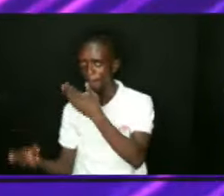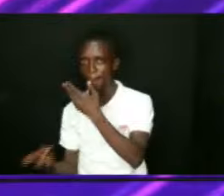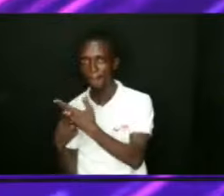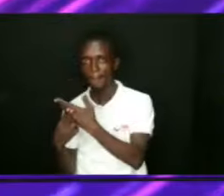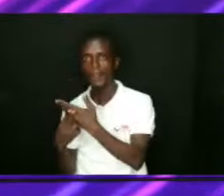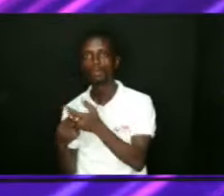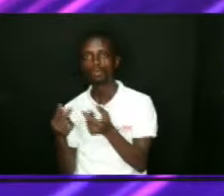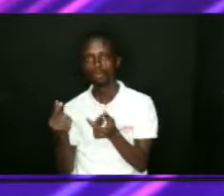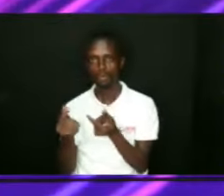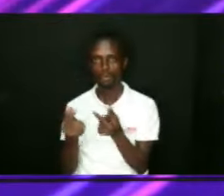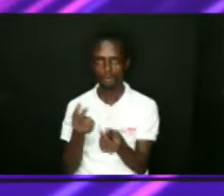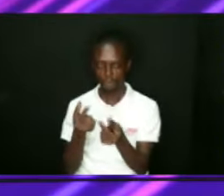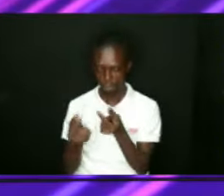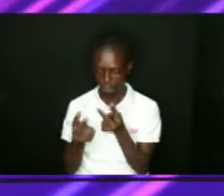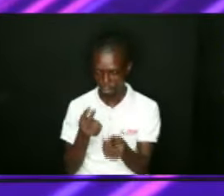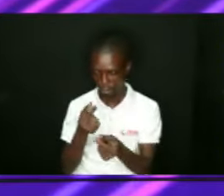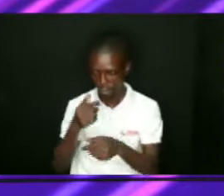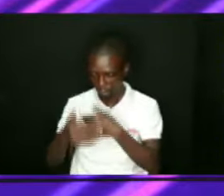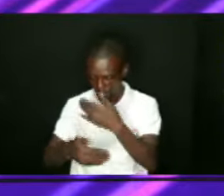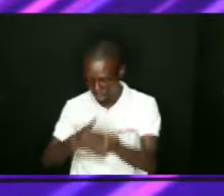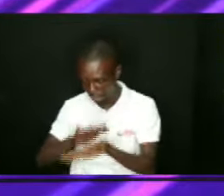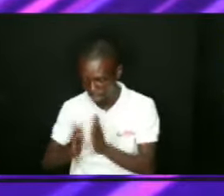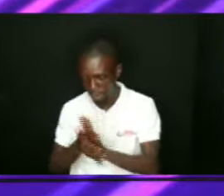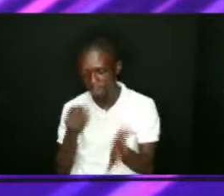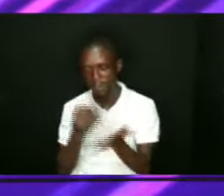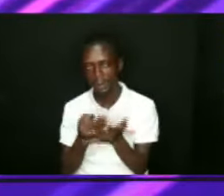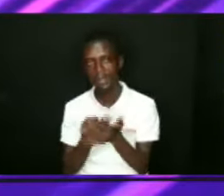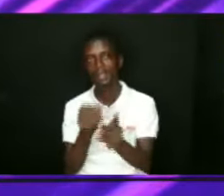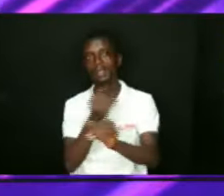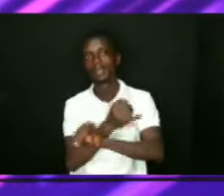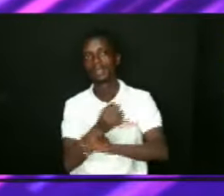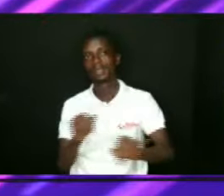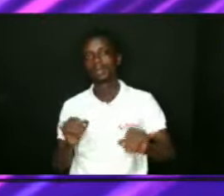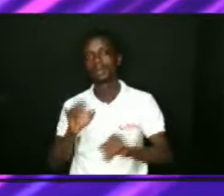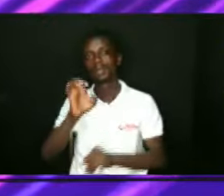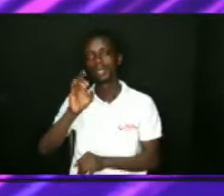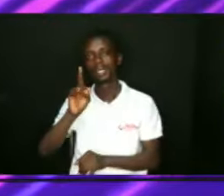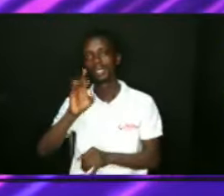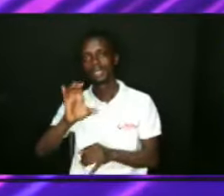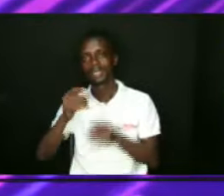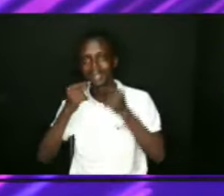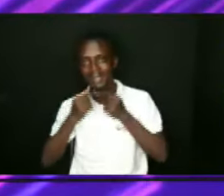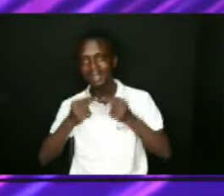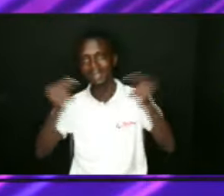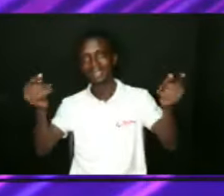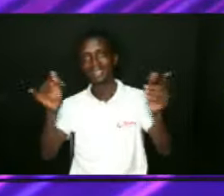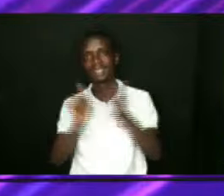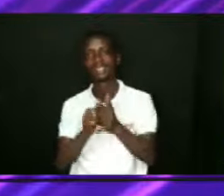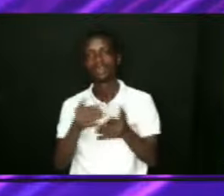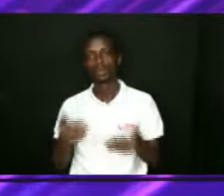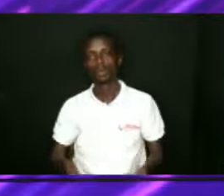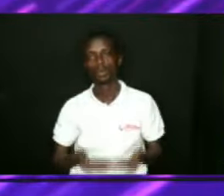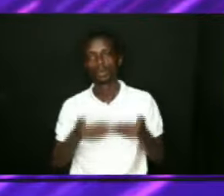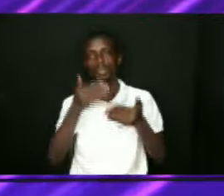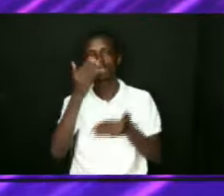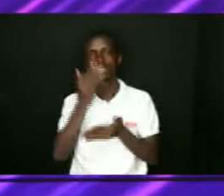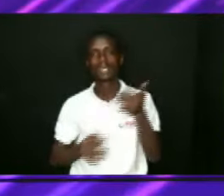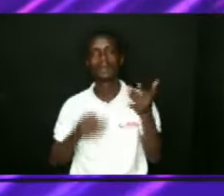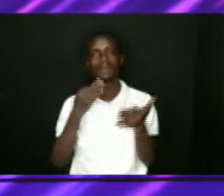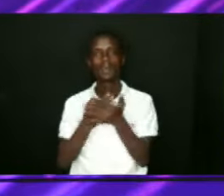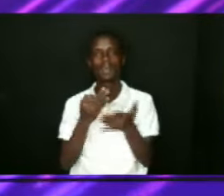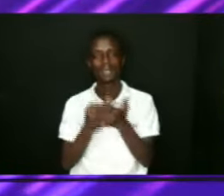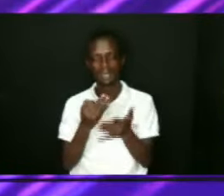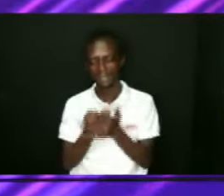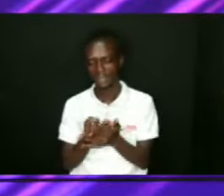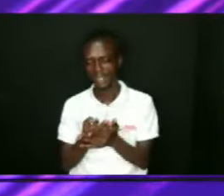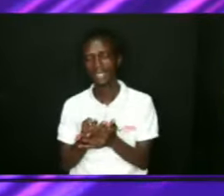that little by little you can become financially independent. EDC wants us to announce that they have introduced some financial